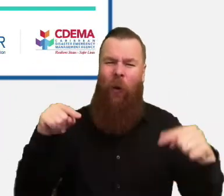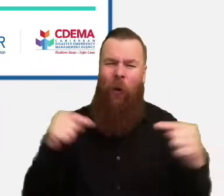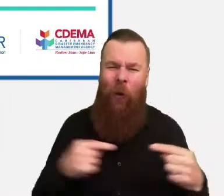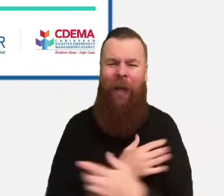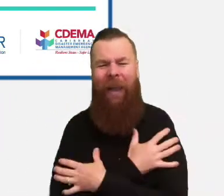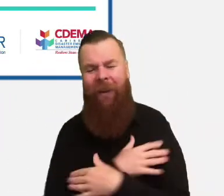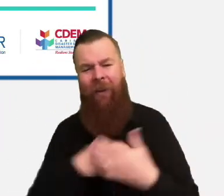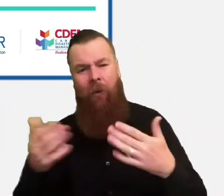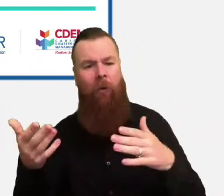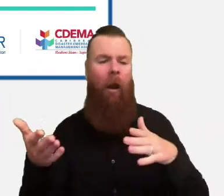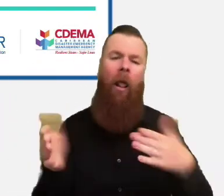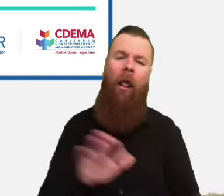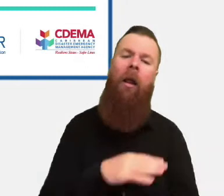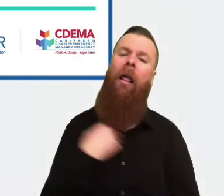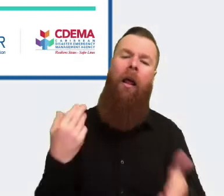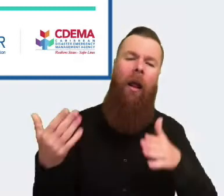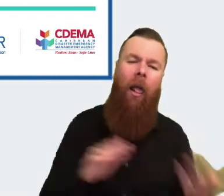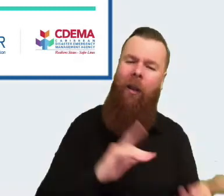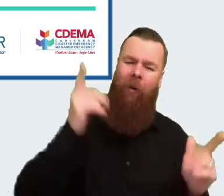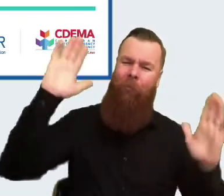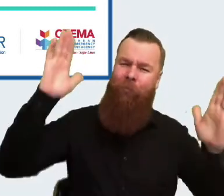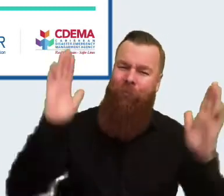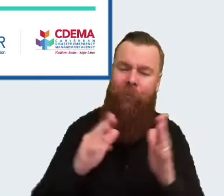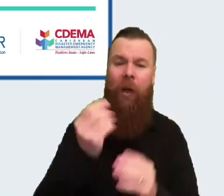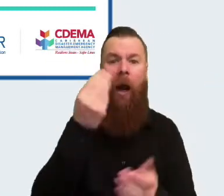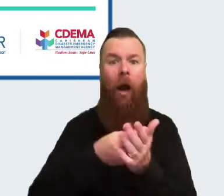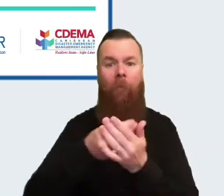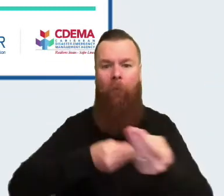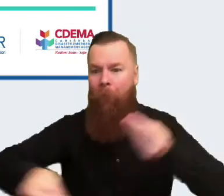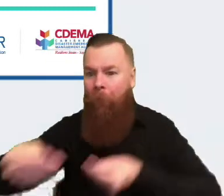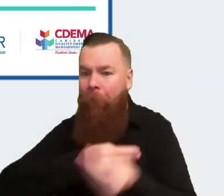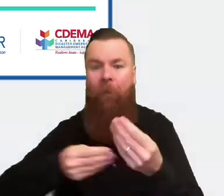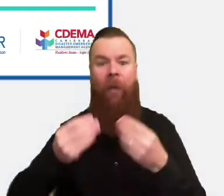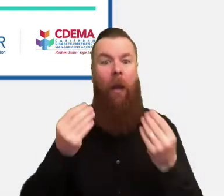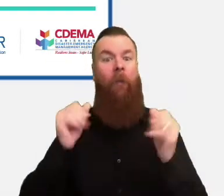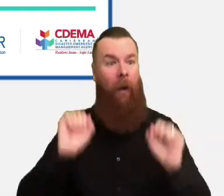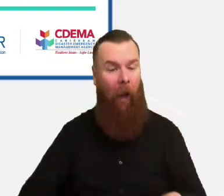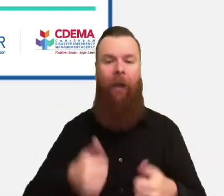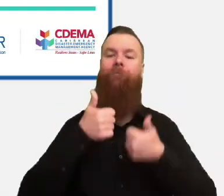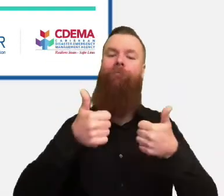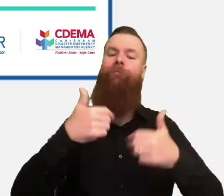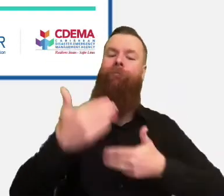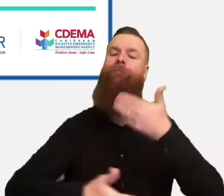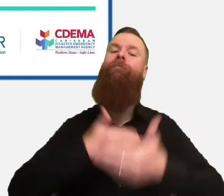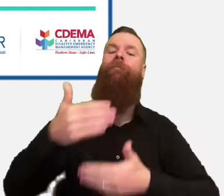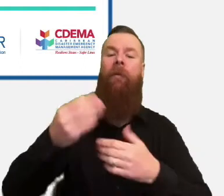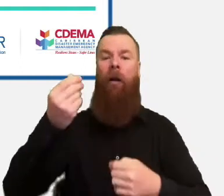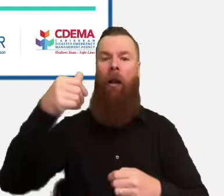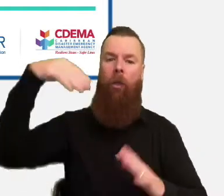critical services. So we see really positive outcomes from investing in resilience.